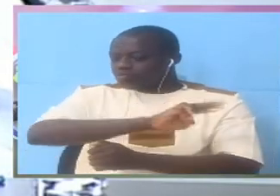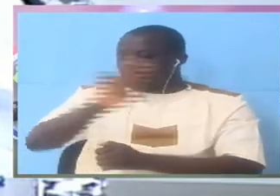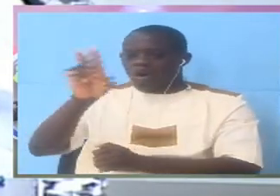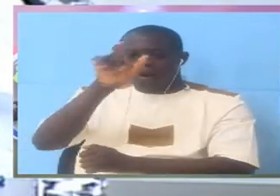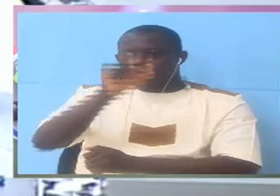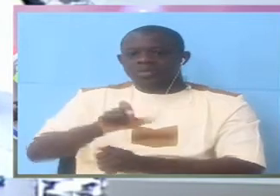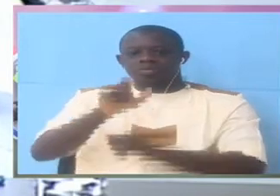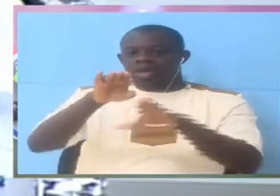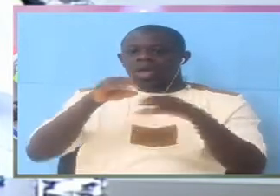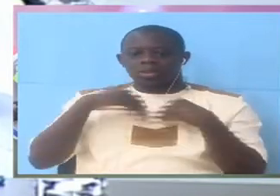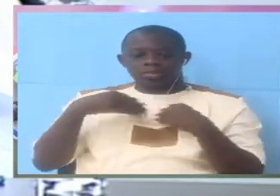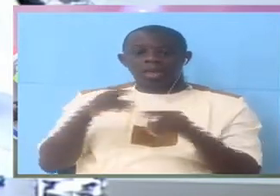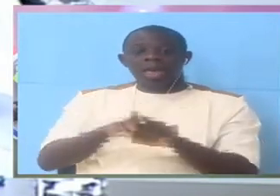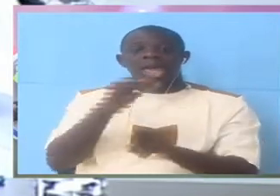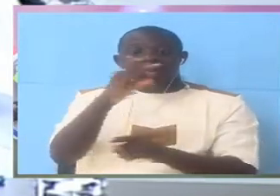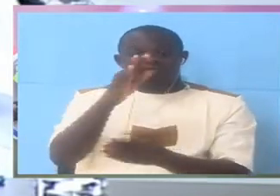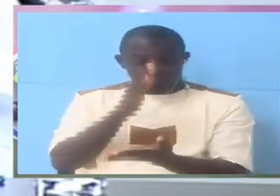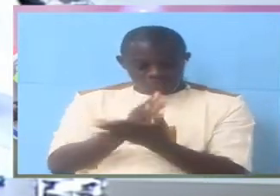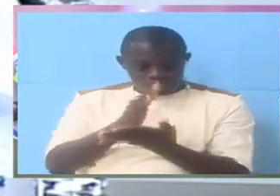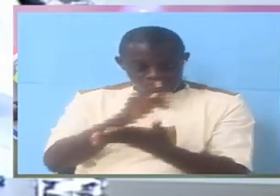you have blood in your veins, you